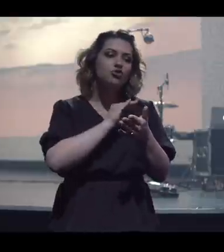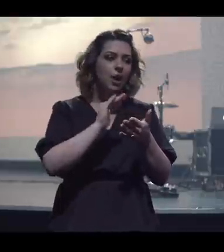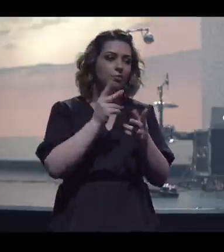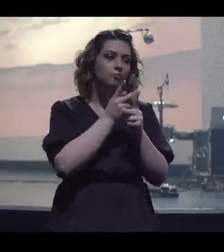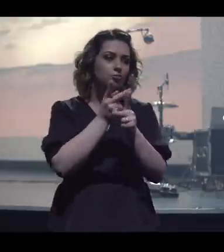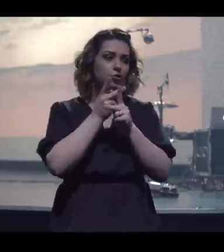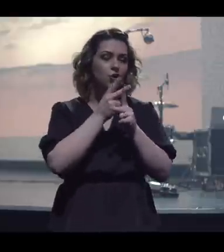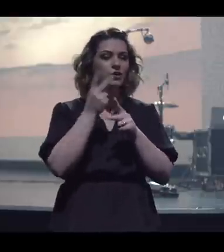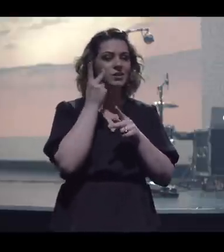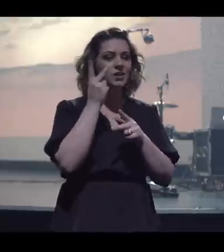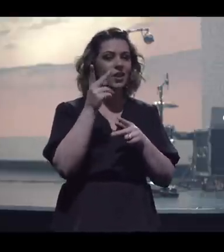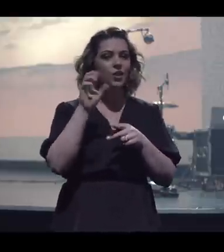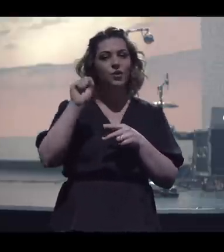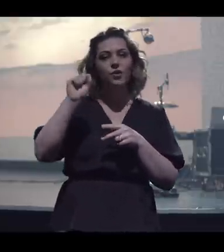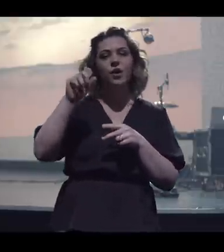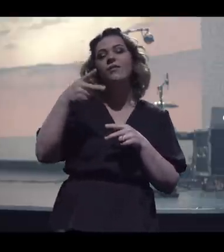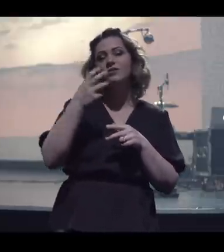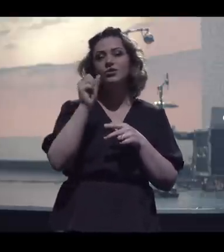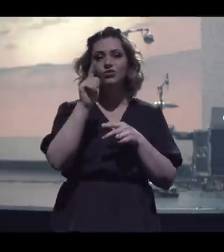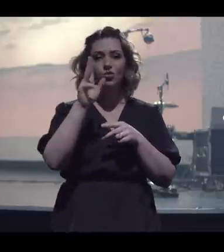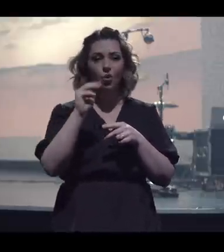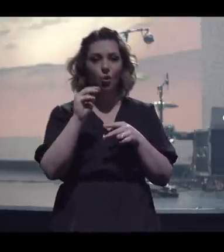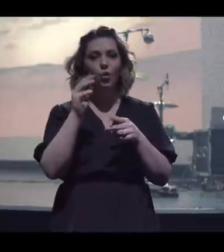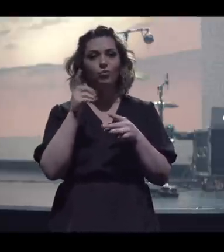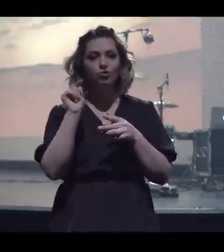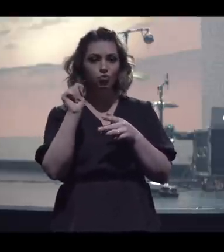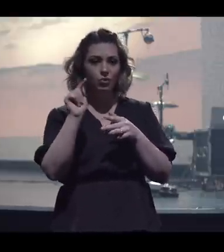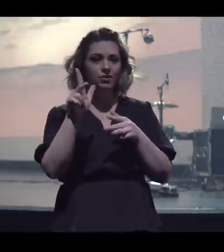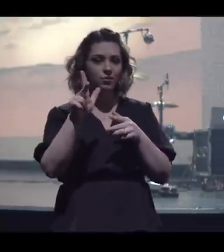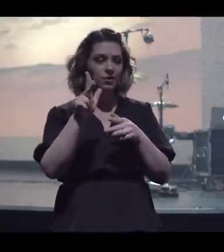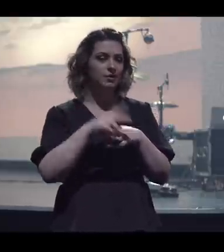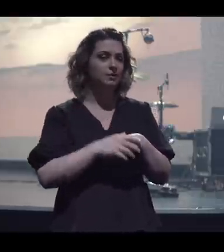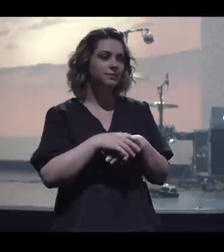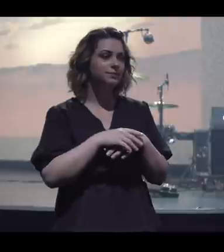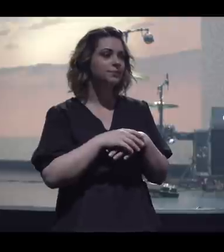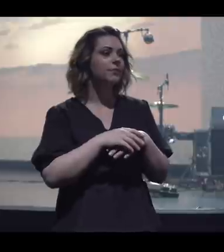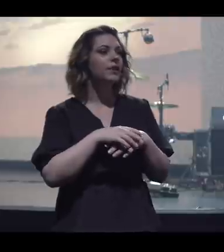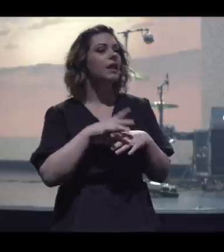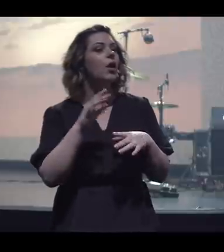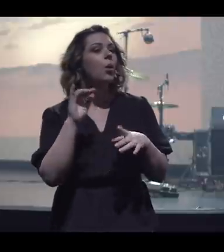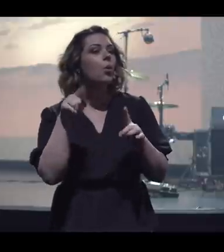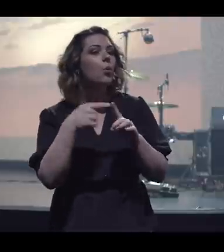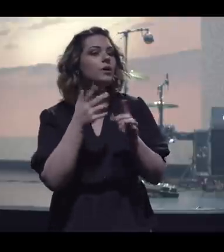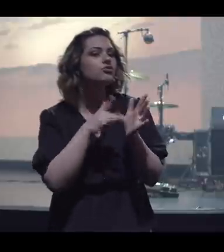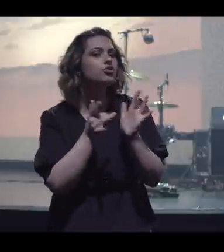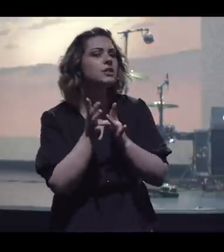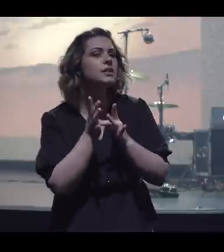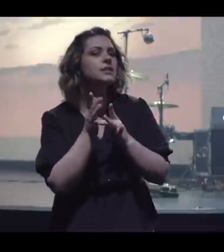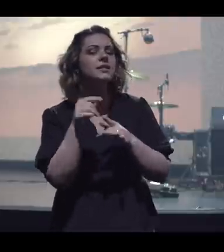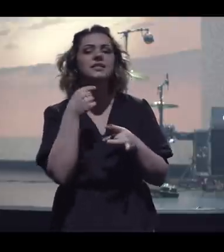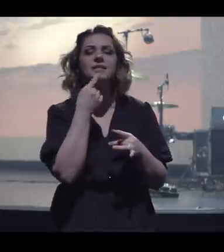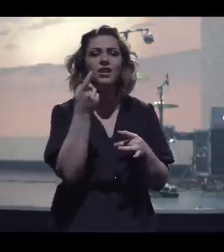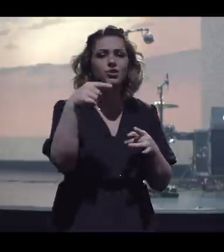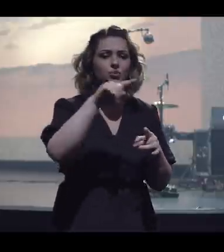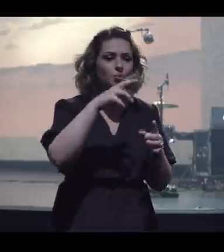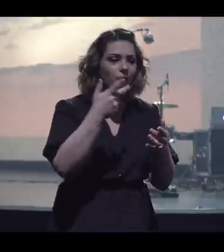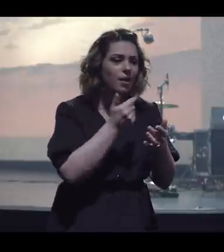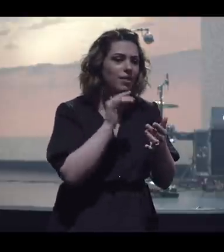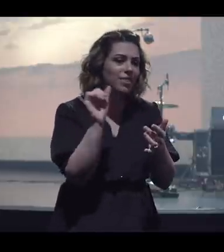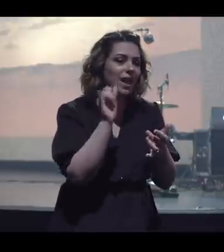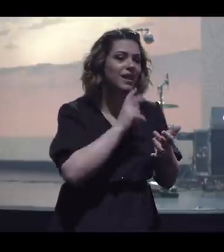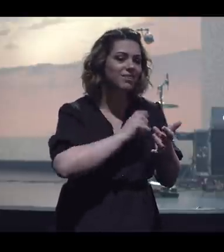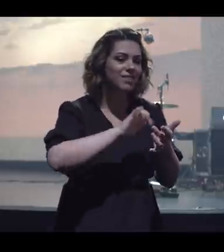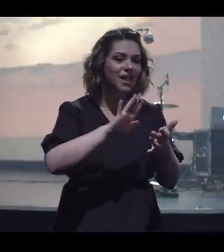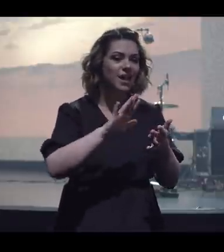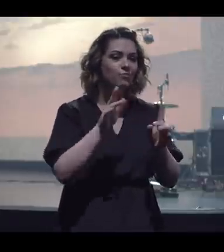you probably know this. When Jesus called you a lamb, it's not a compliment. And I want to share four characteristics